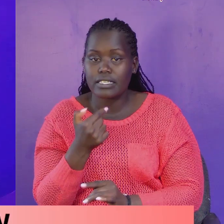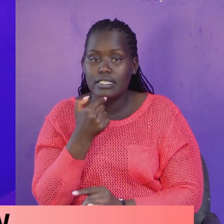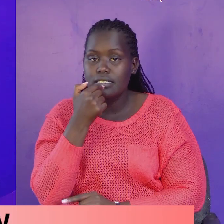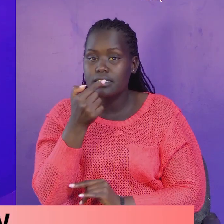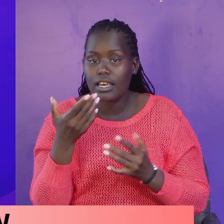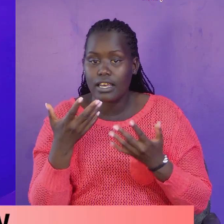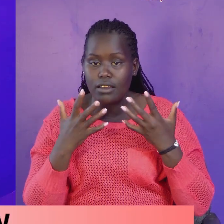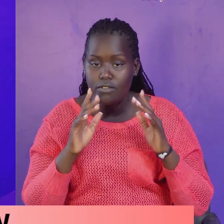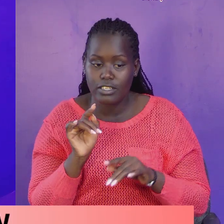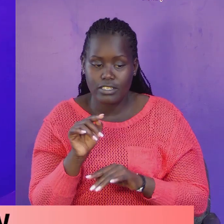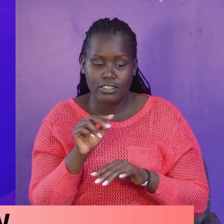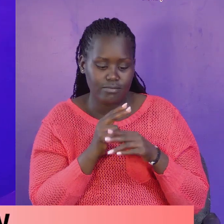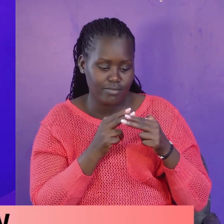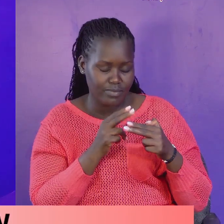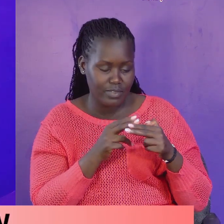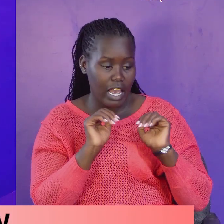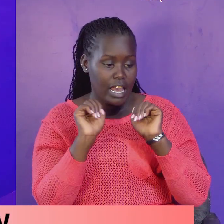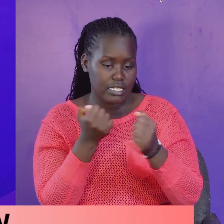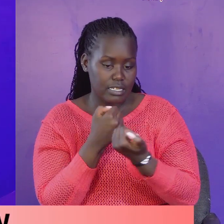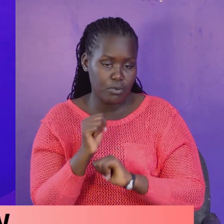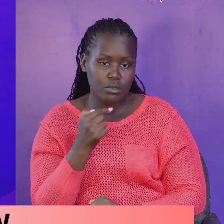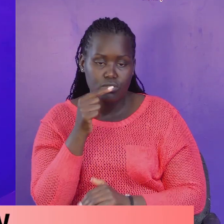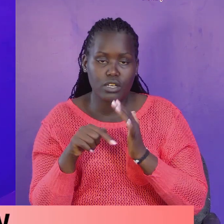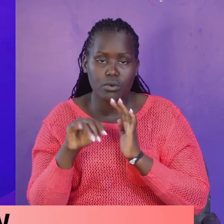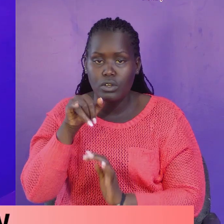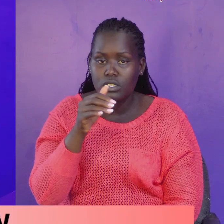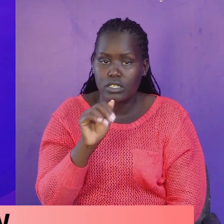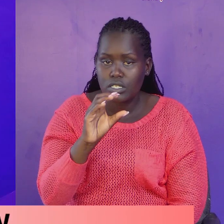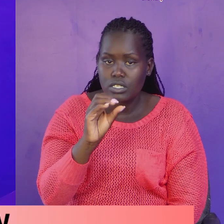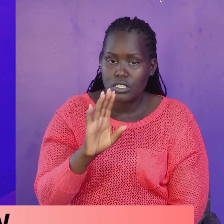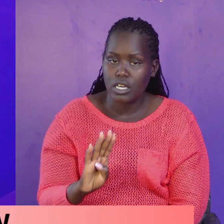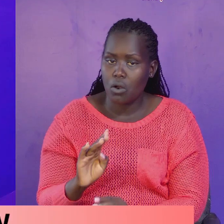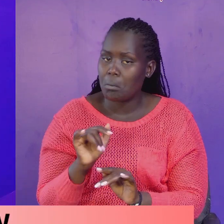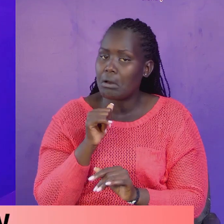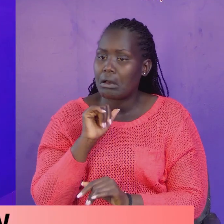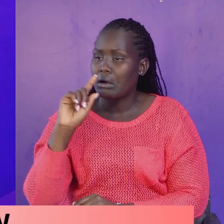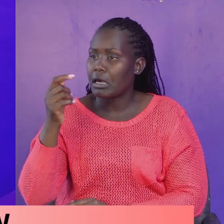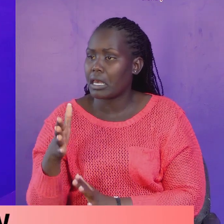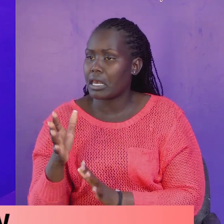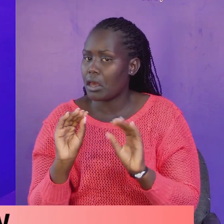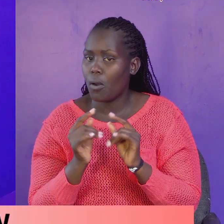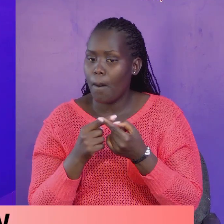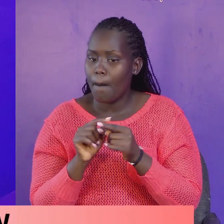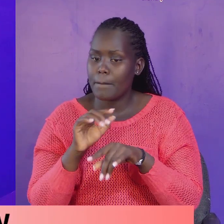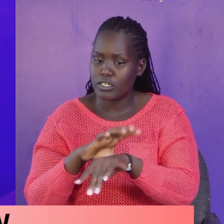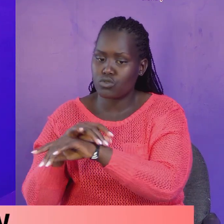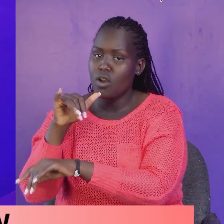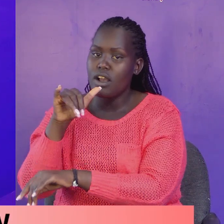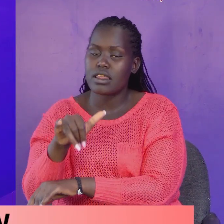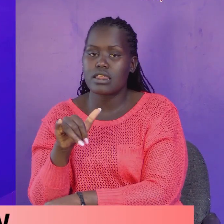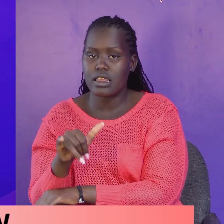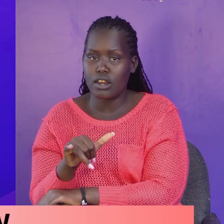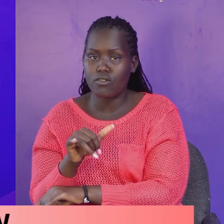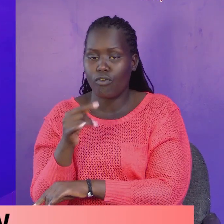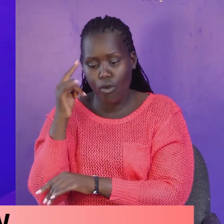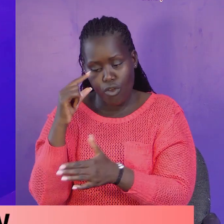in these names. You cannot say Jacob Kiplimo is not a Kenyan. He's a Kenyan, but he took that allegiance of